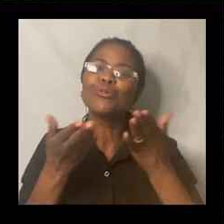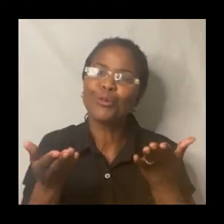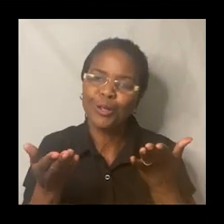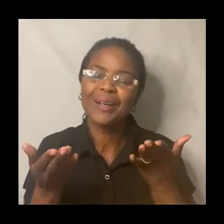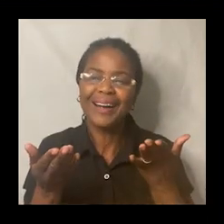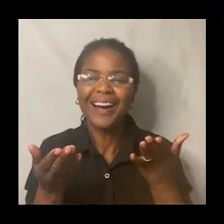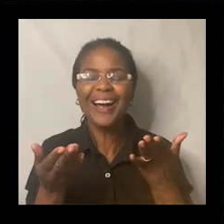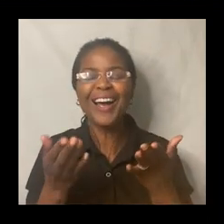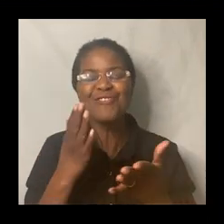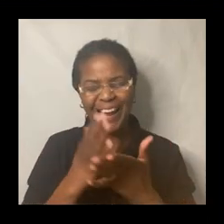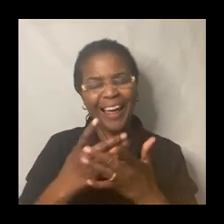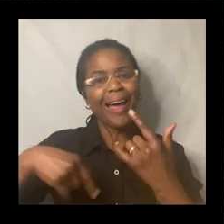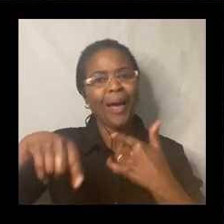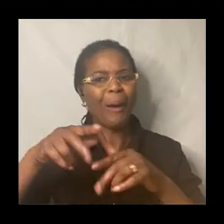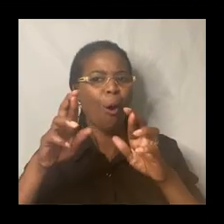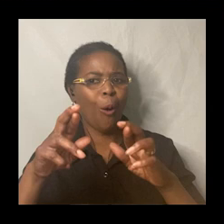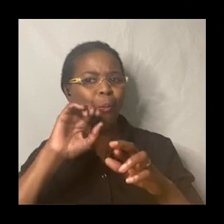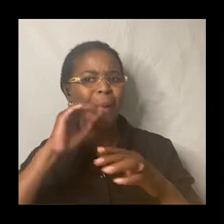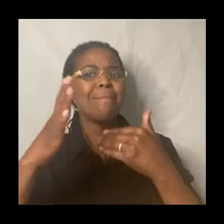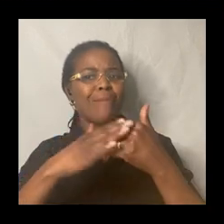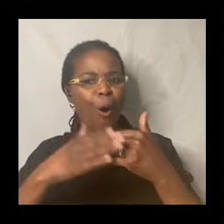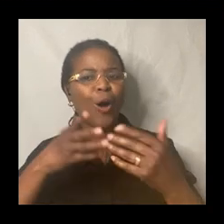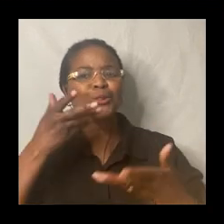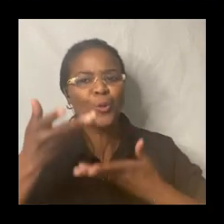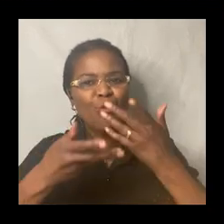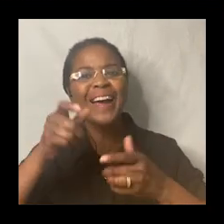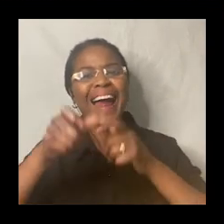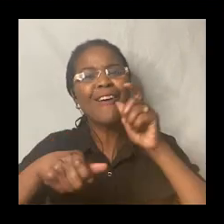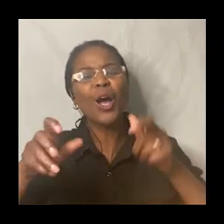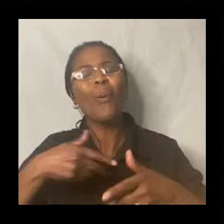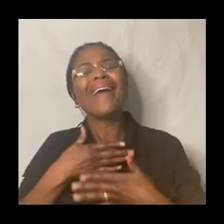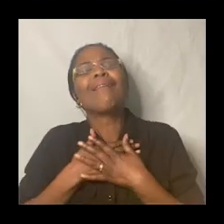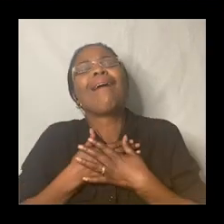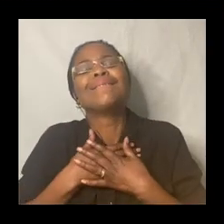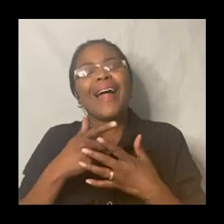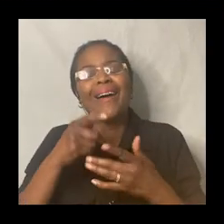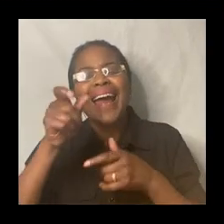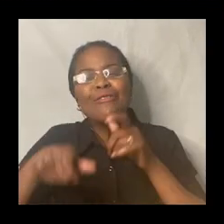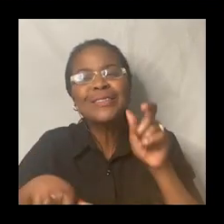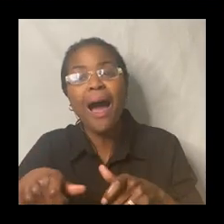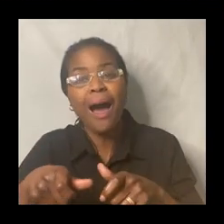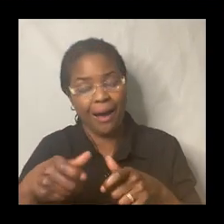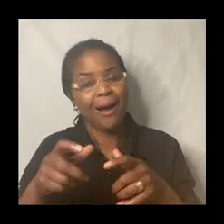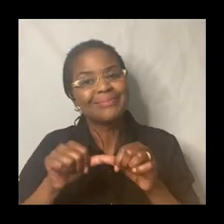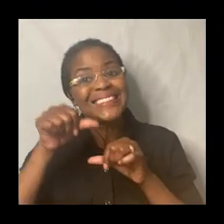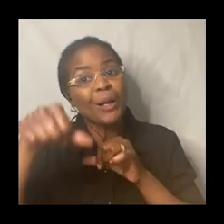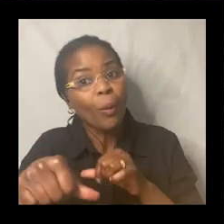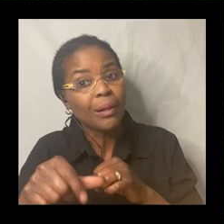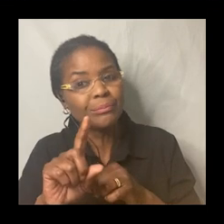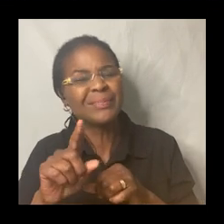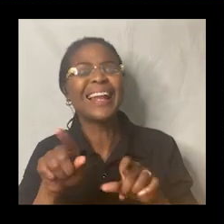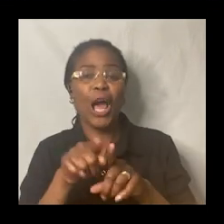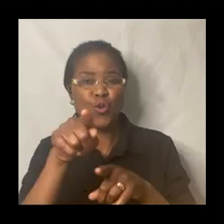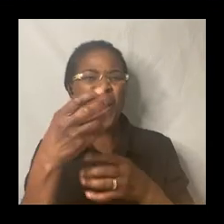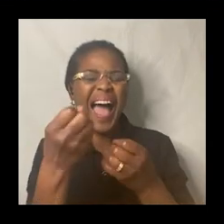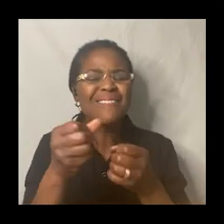We really hope that there's going to be more stories of characters that we fall in love with. But you have made